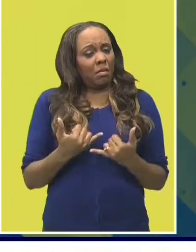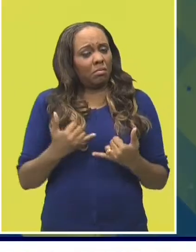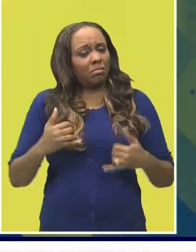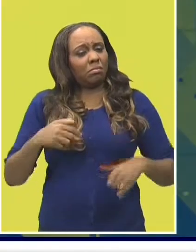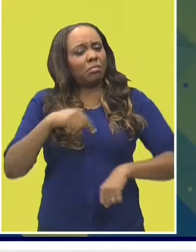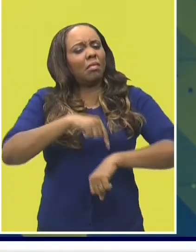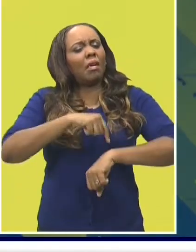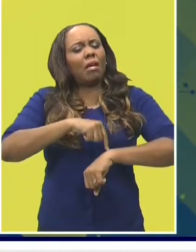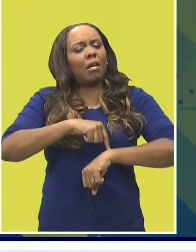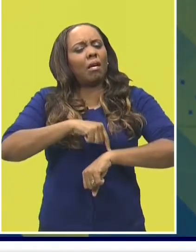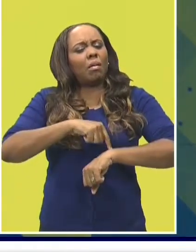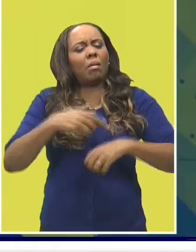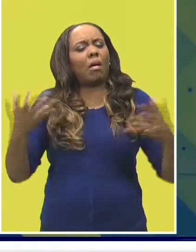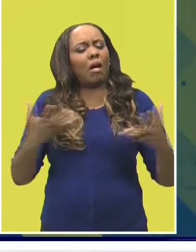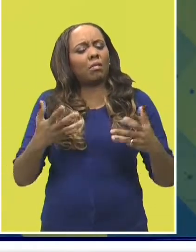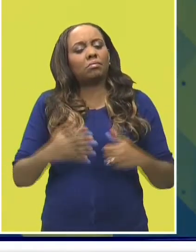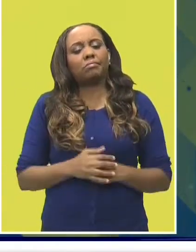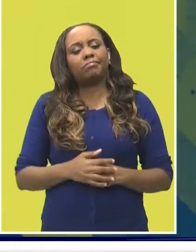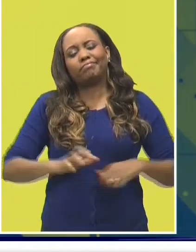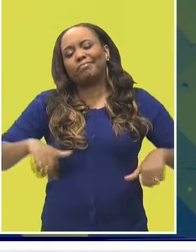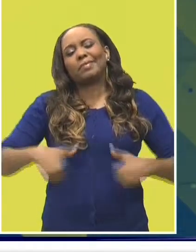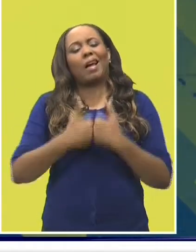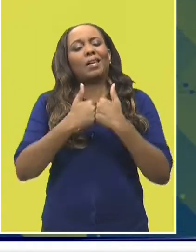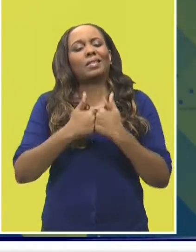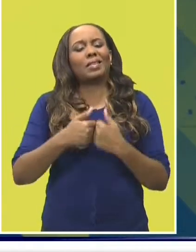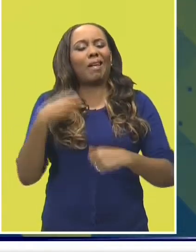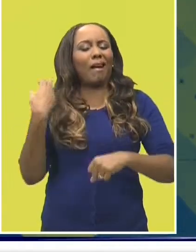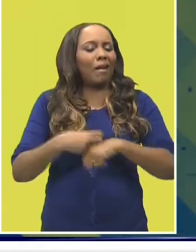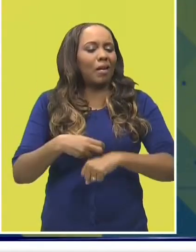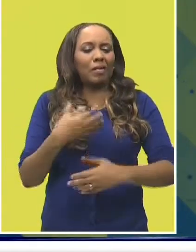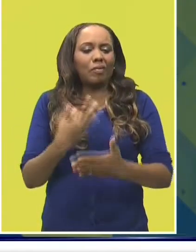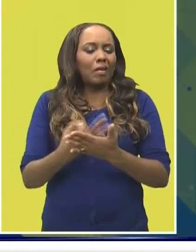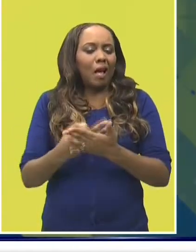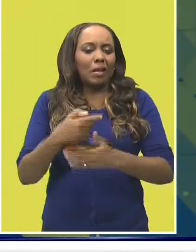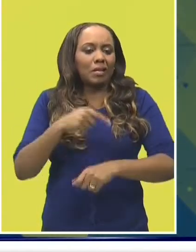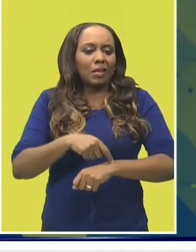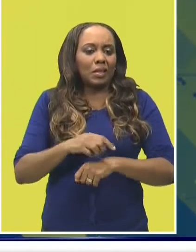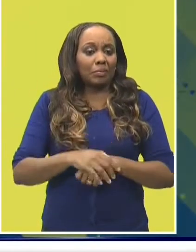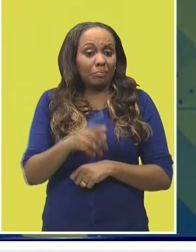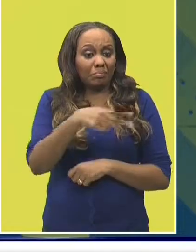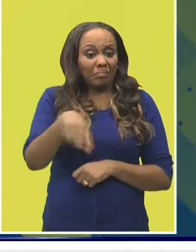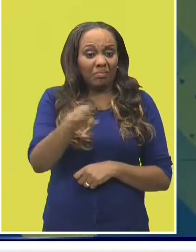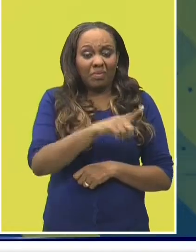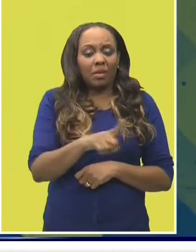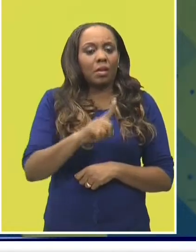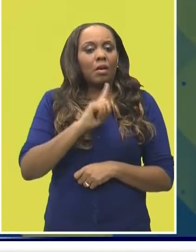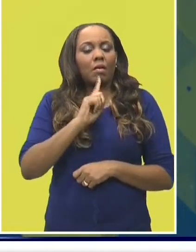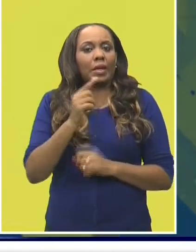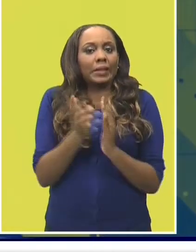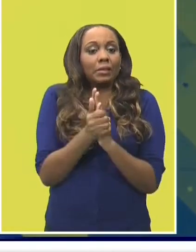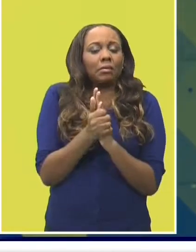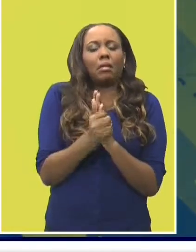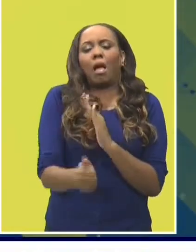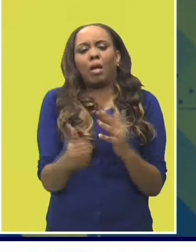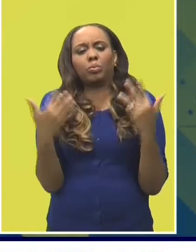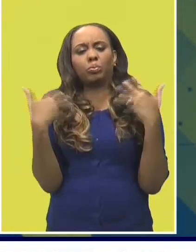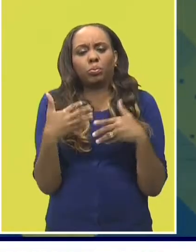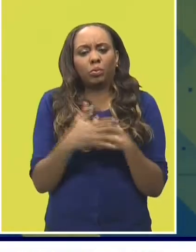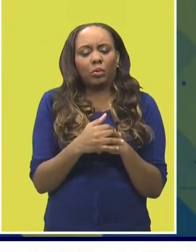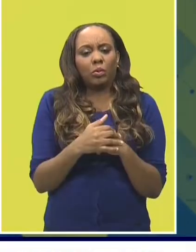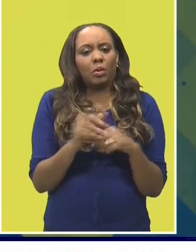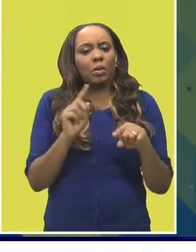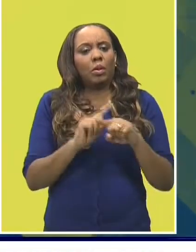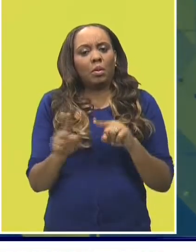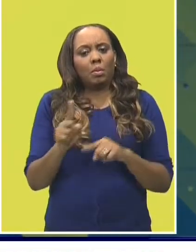and you represent a level of expertise that is not necessarily immediately